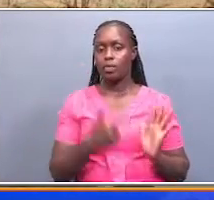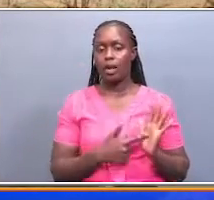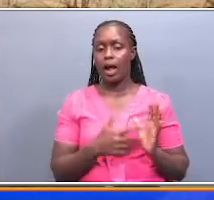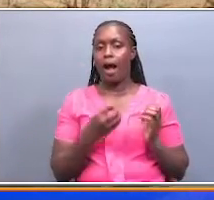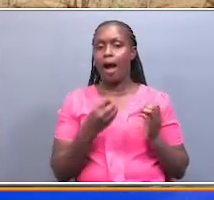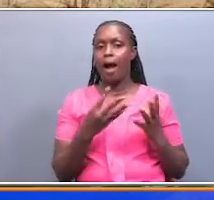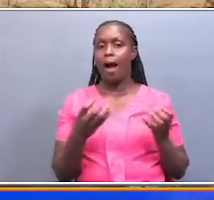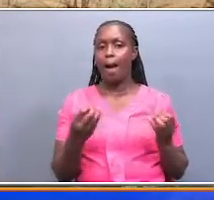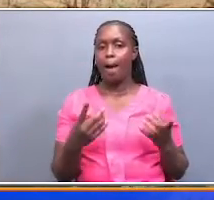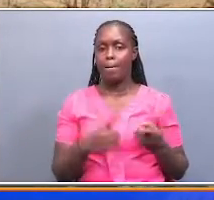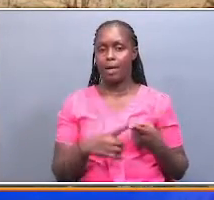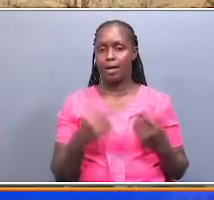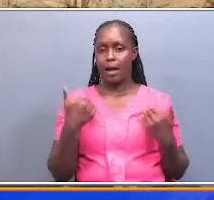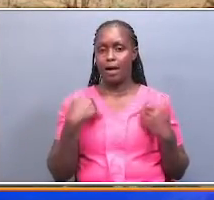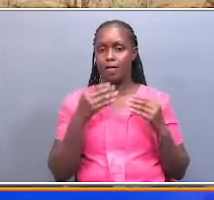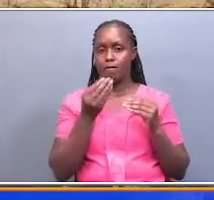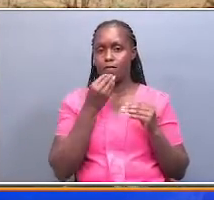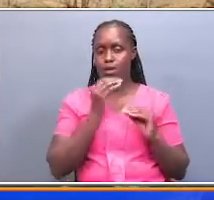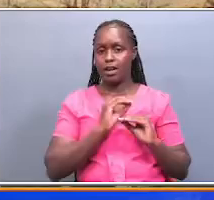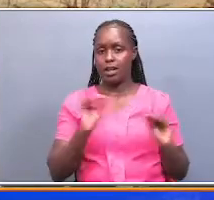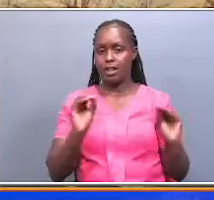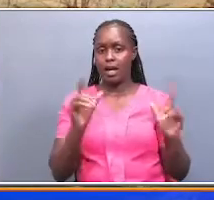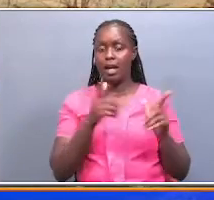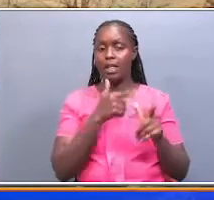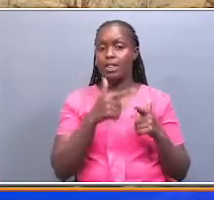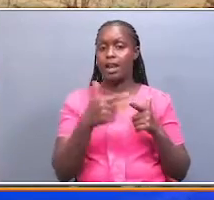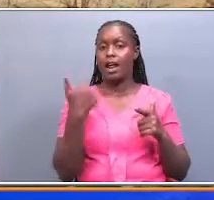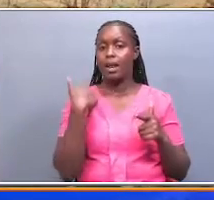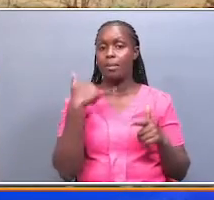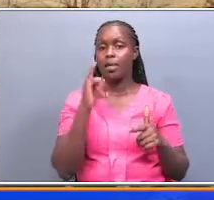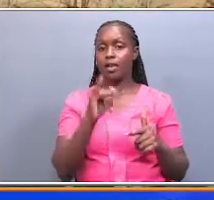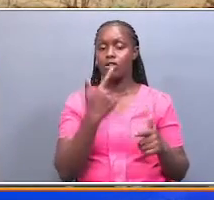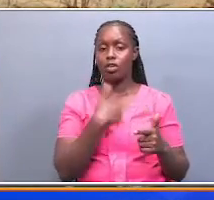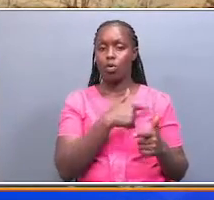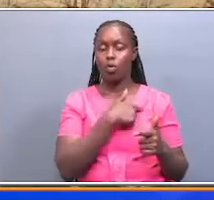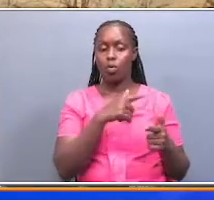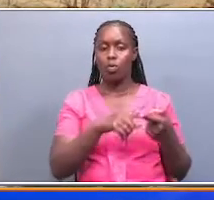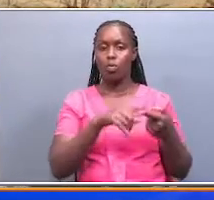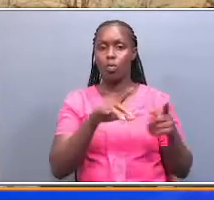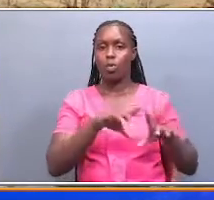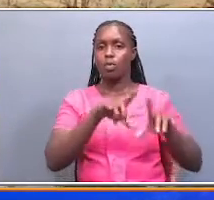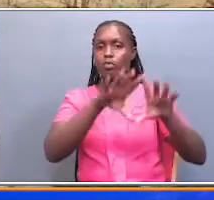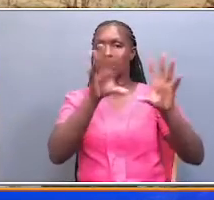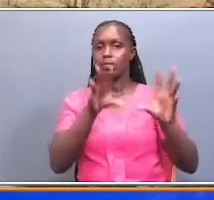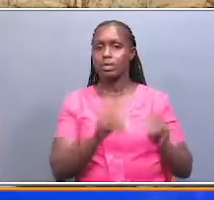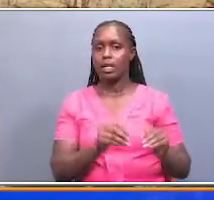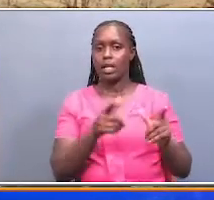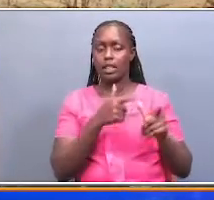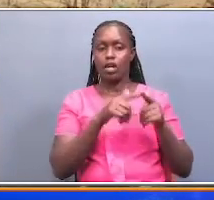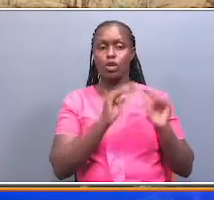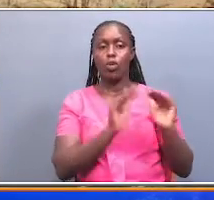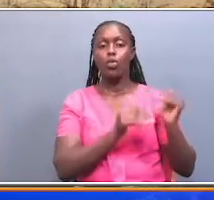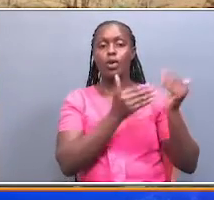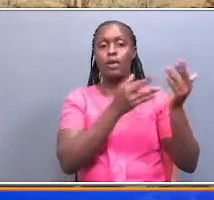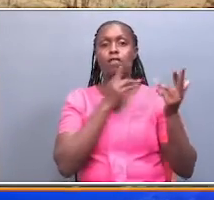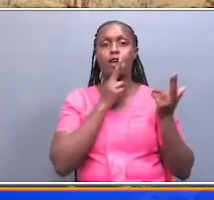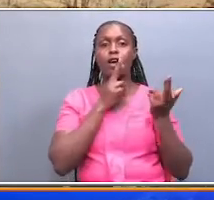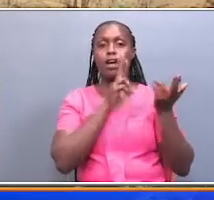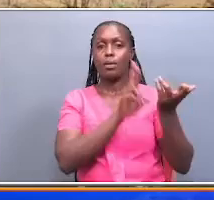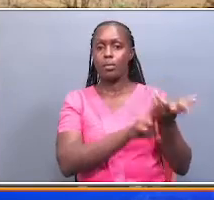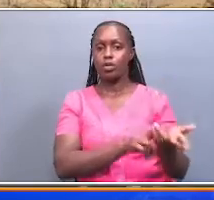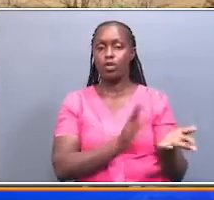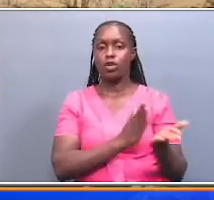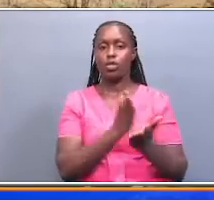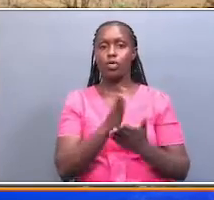wako very vulnerable. Na idadi hiyo tunaijumulisha kwa wilaya. Tunawasilisha hiyo ripoti kwa wakubwa wetu kupitia